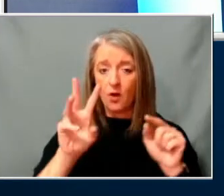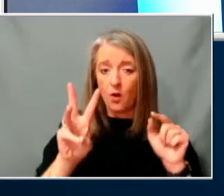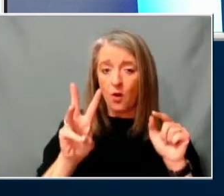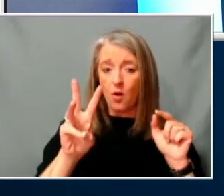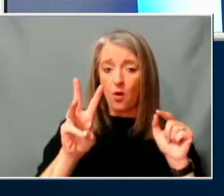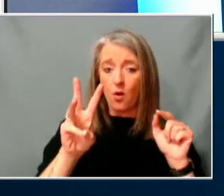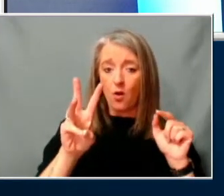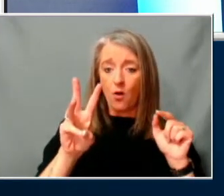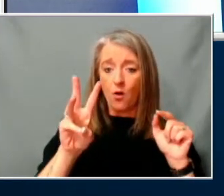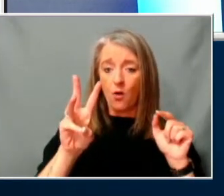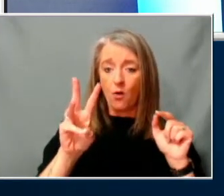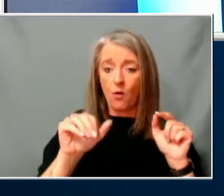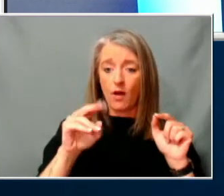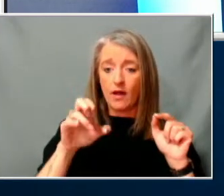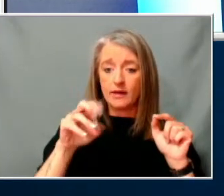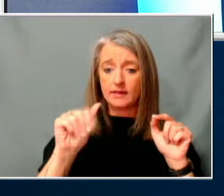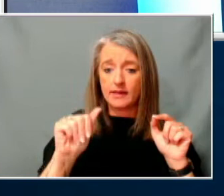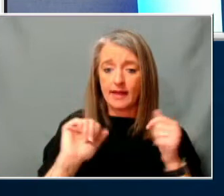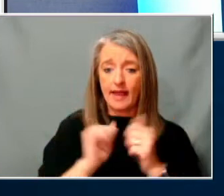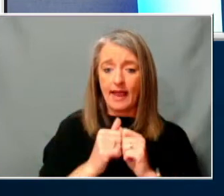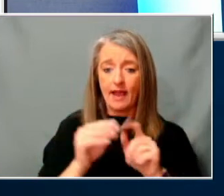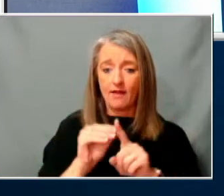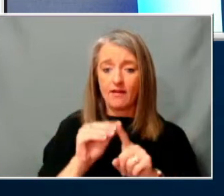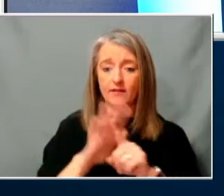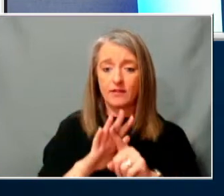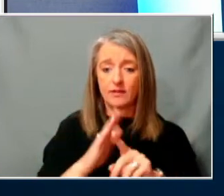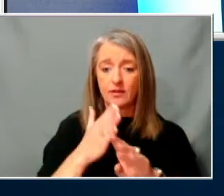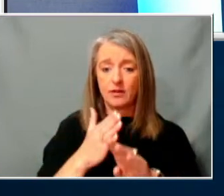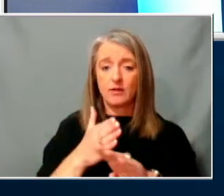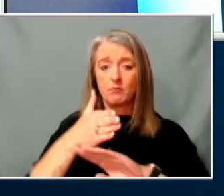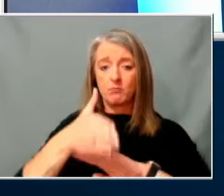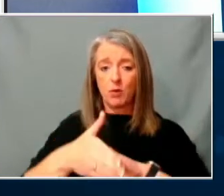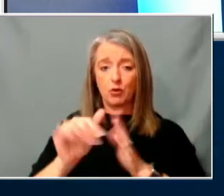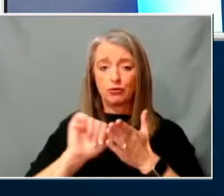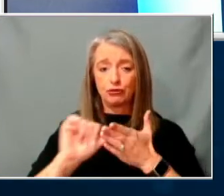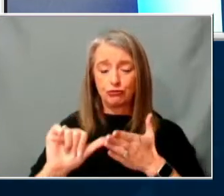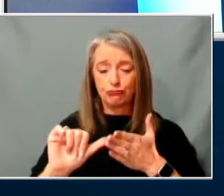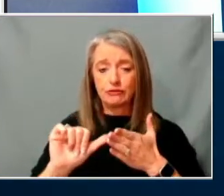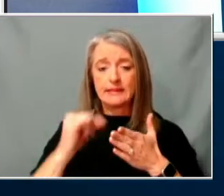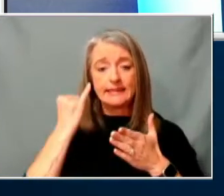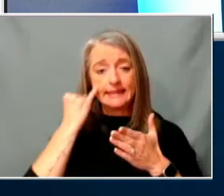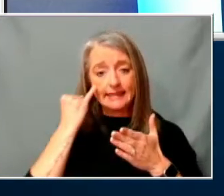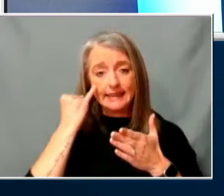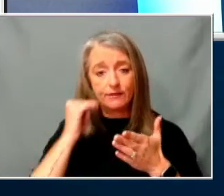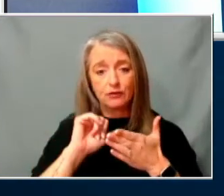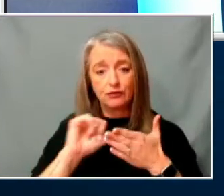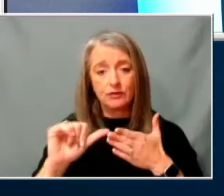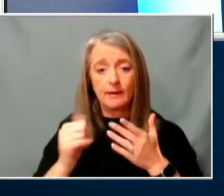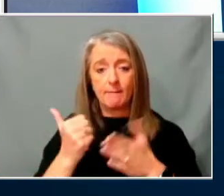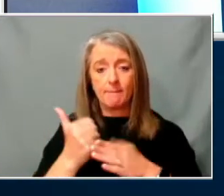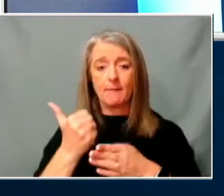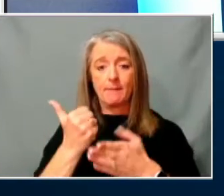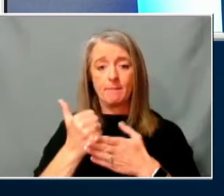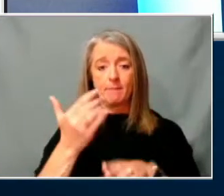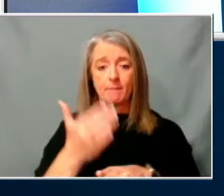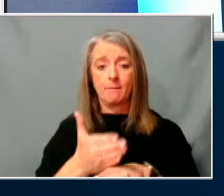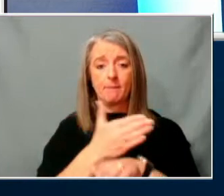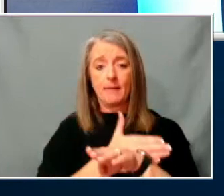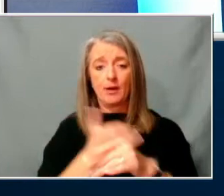Wanye, Matt wants to know how it's affected your play post-surgery and if the surgery has made you a better player